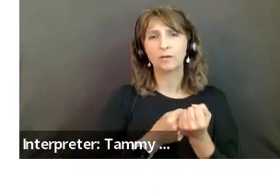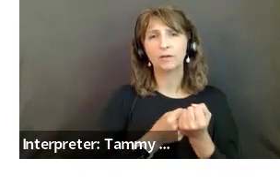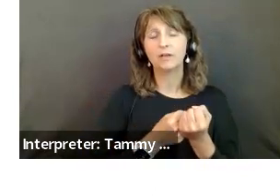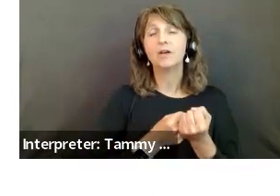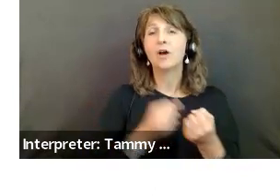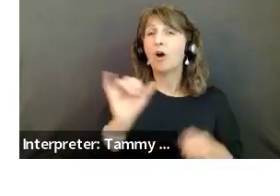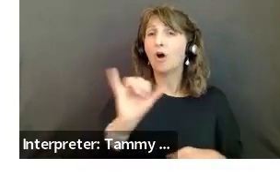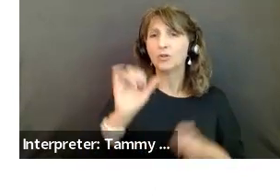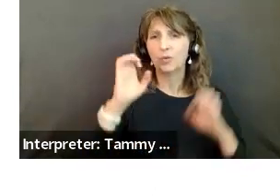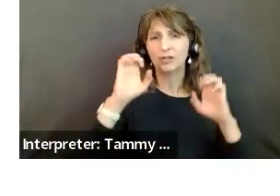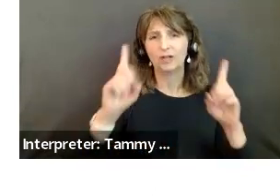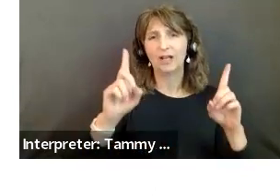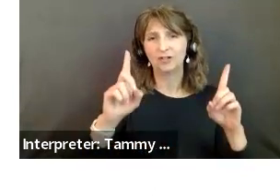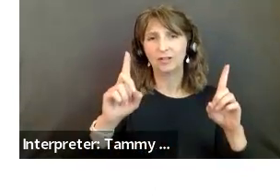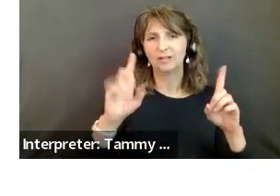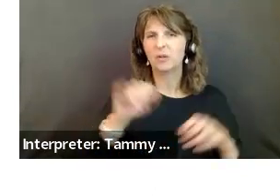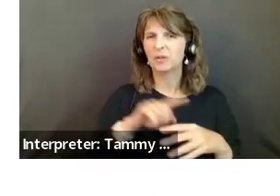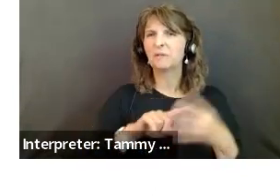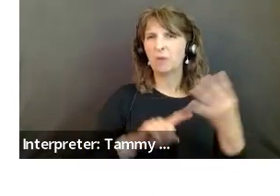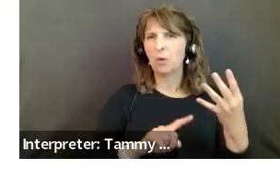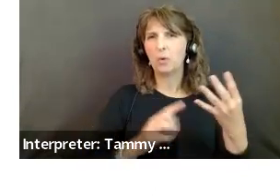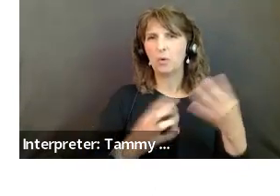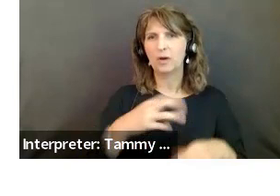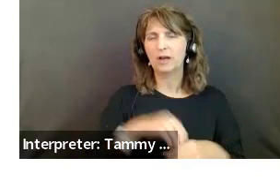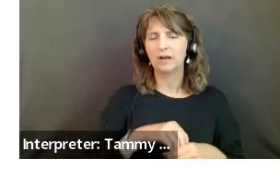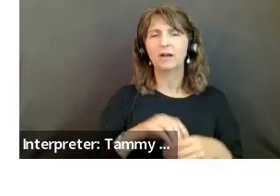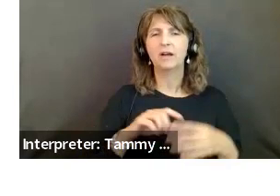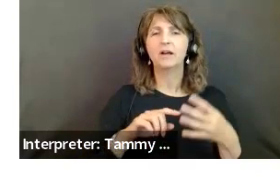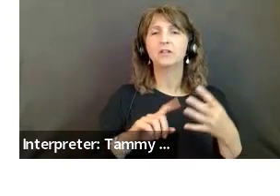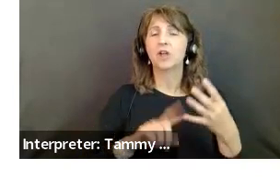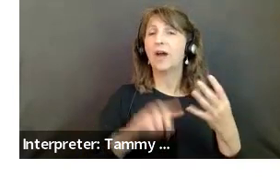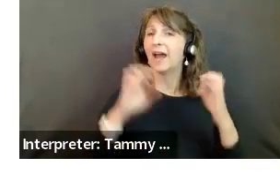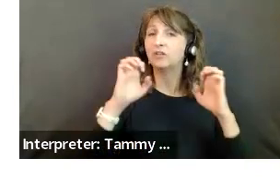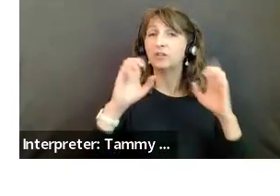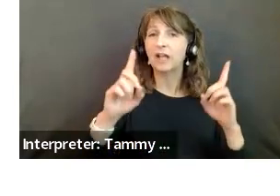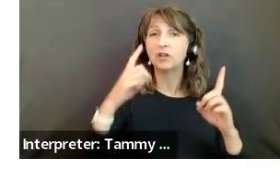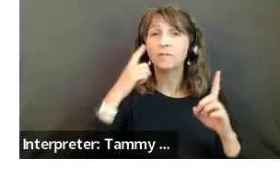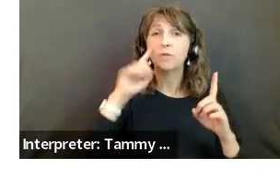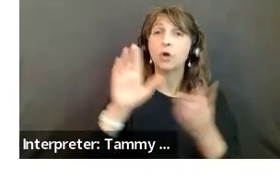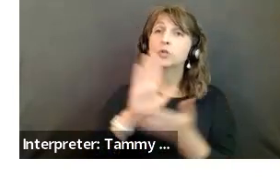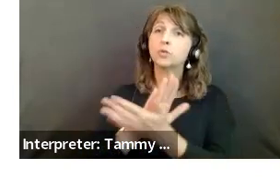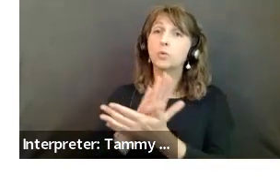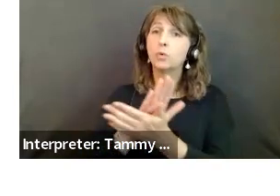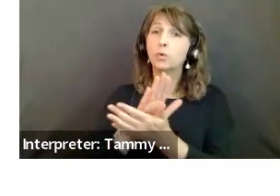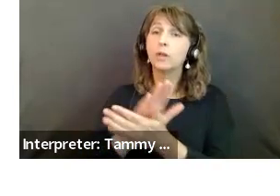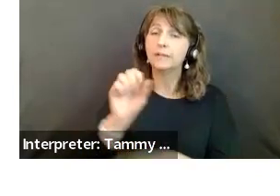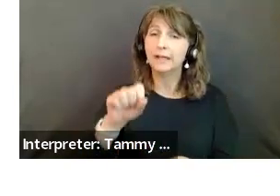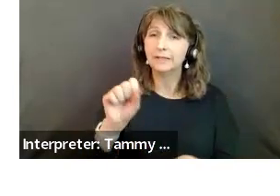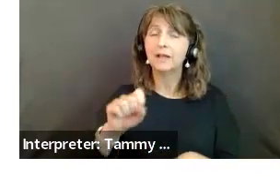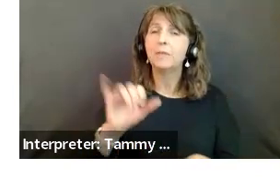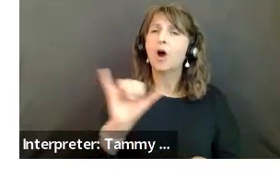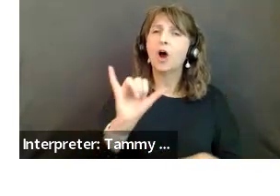not just education for the child going into school system, but education for the parents and the